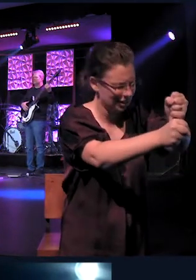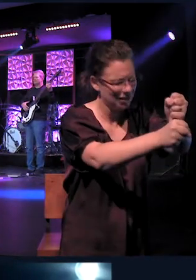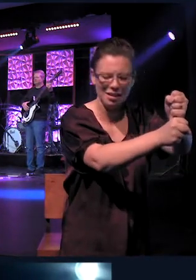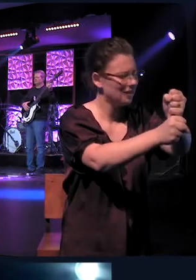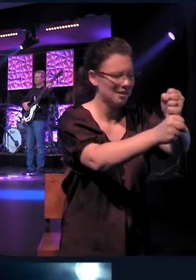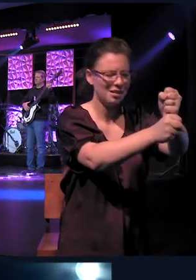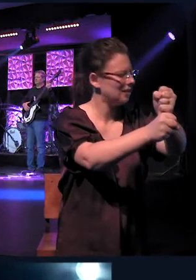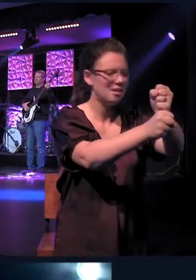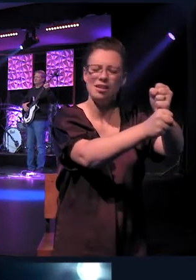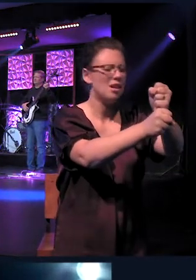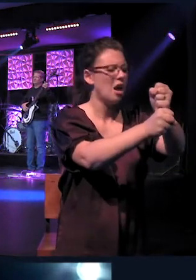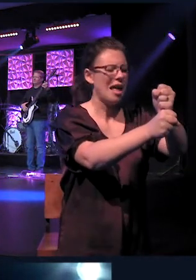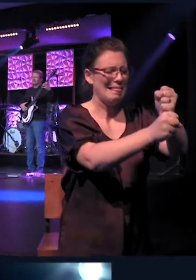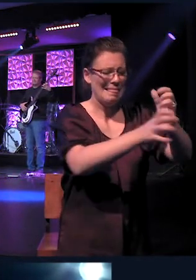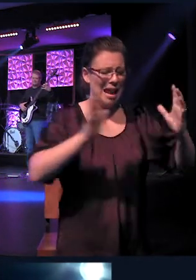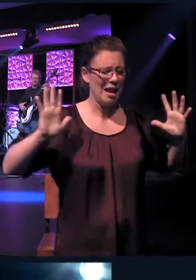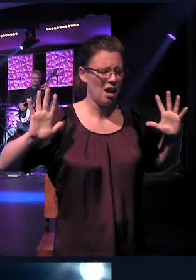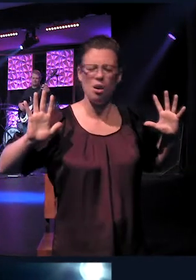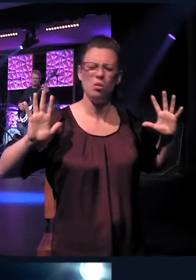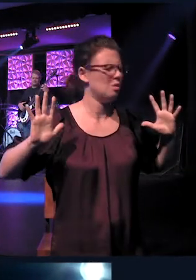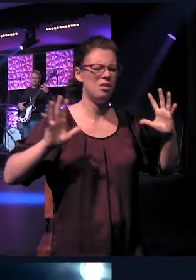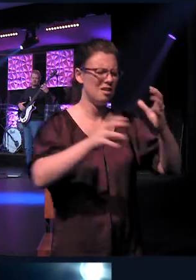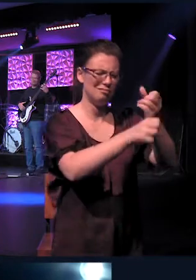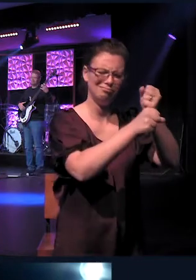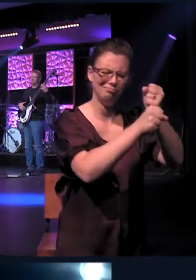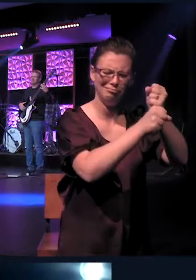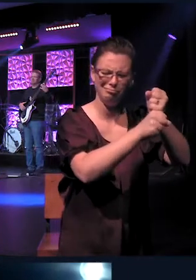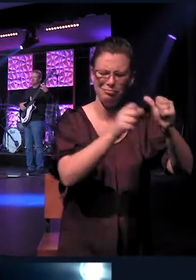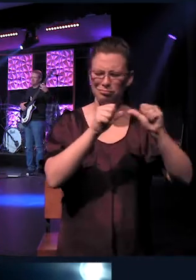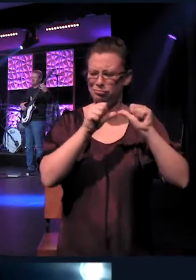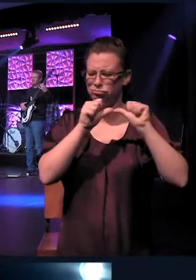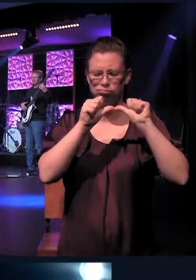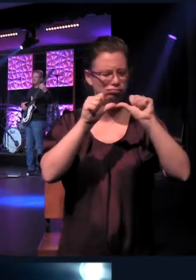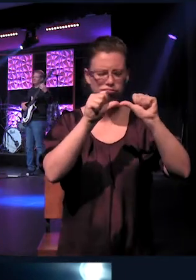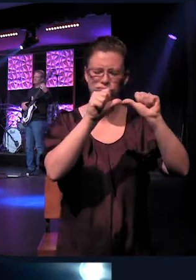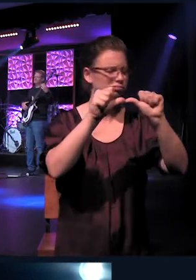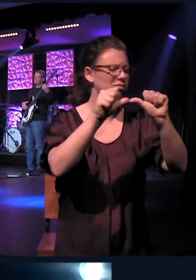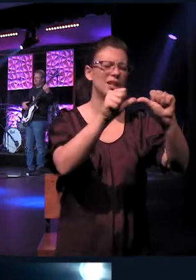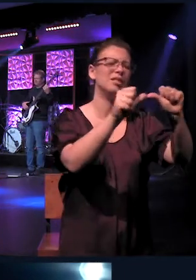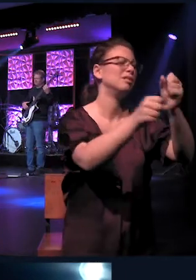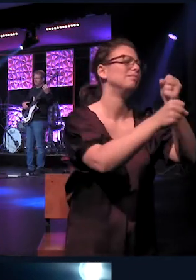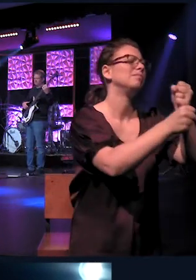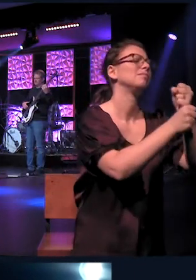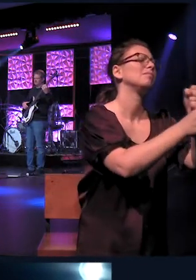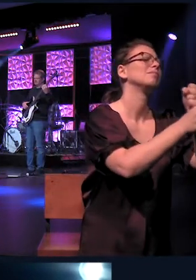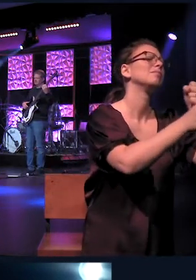Never letting go, you're never letting go, God.